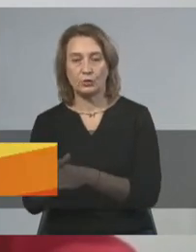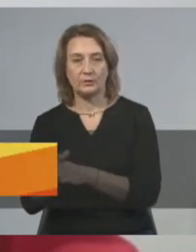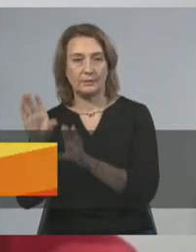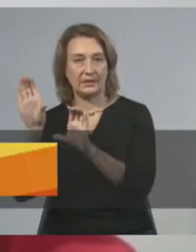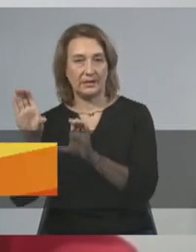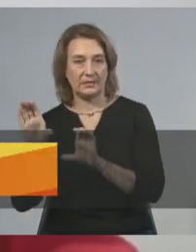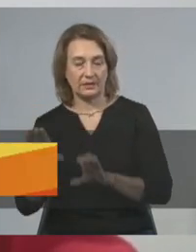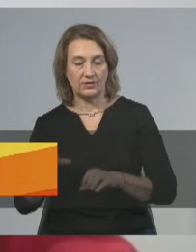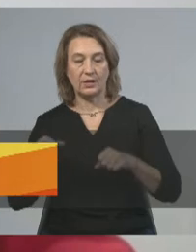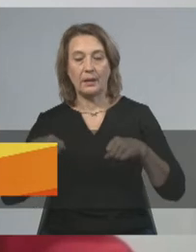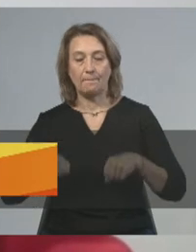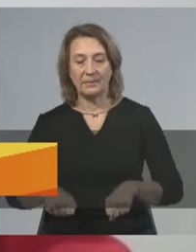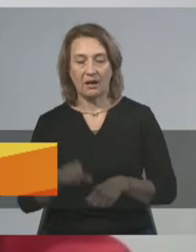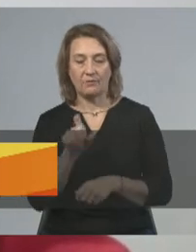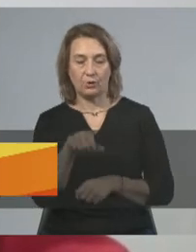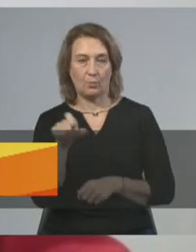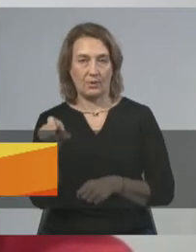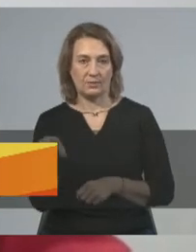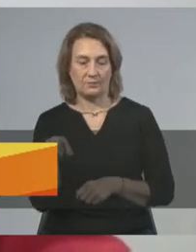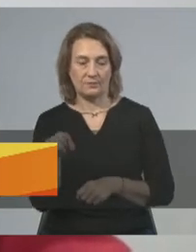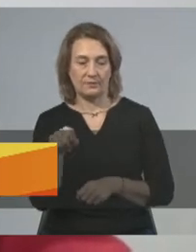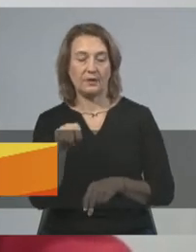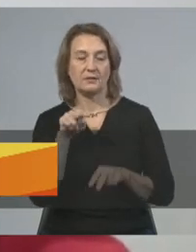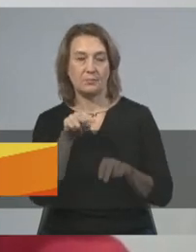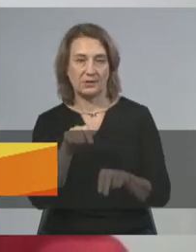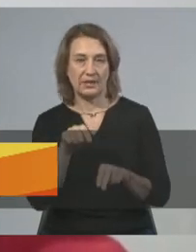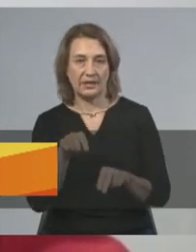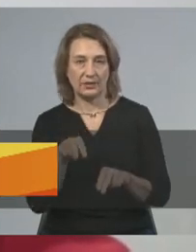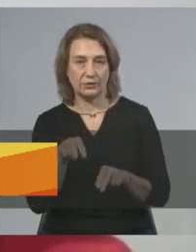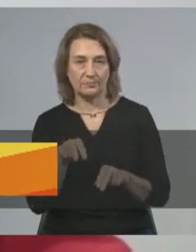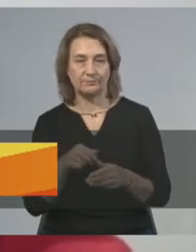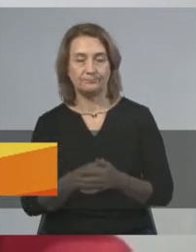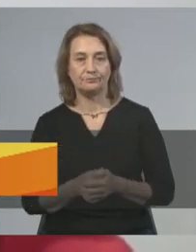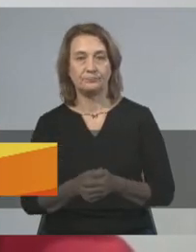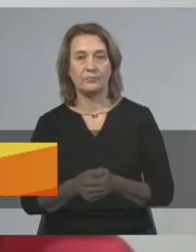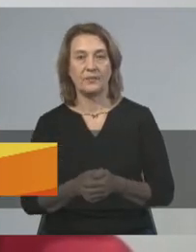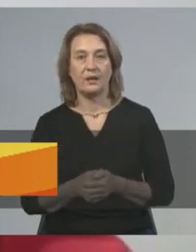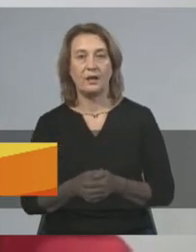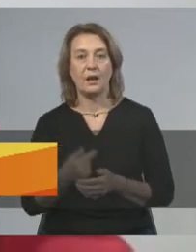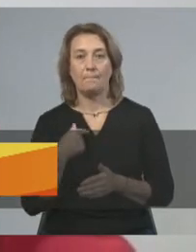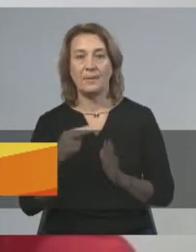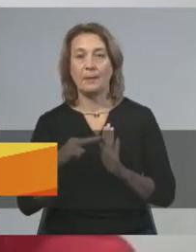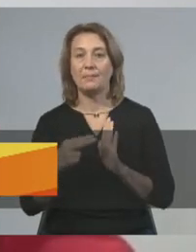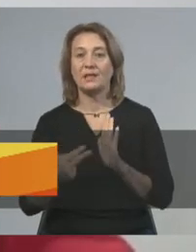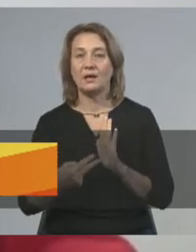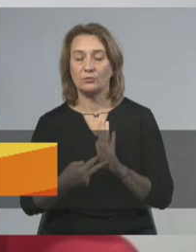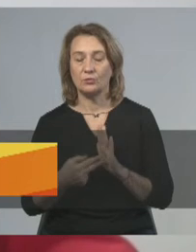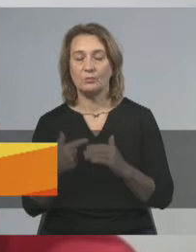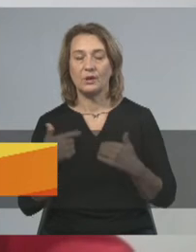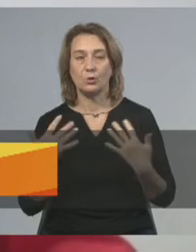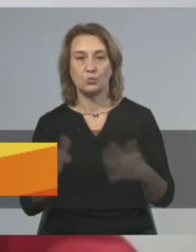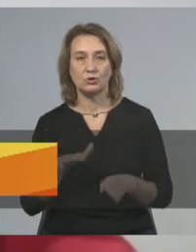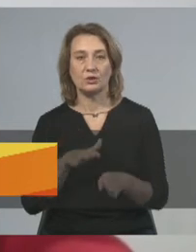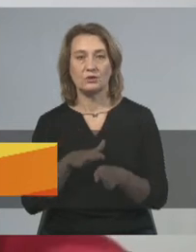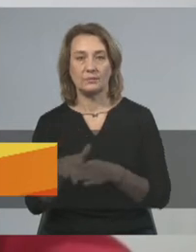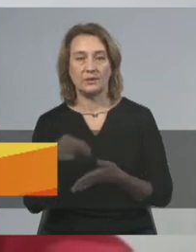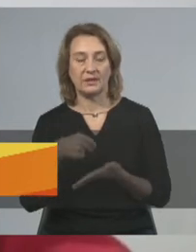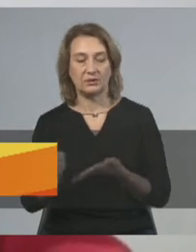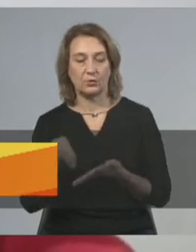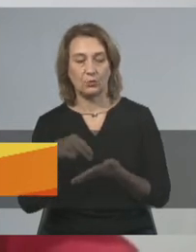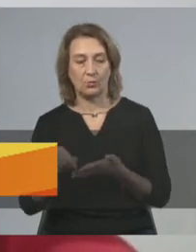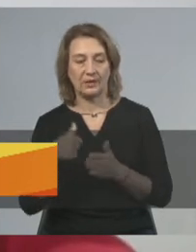of with the electoral code and rights of citizens including observers so we plan and we are already